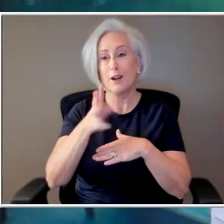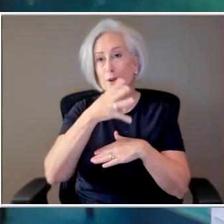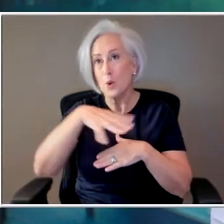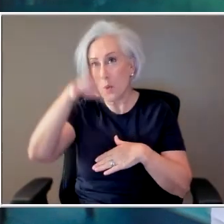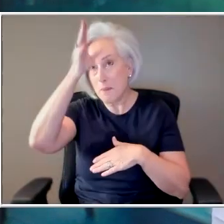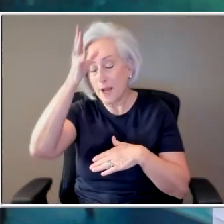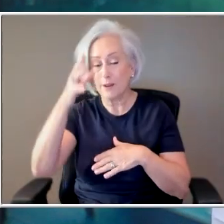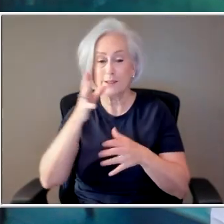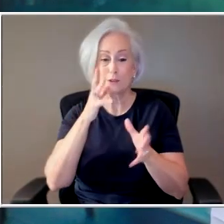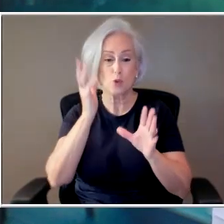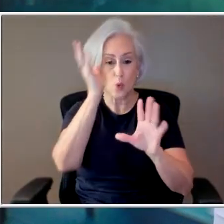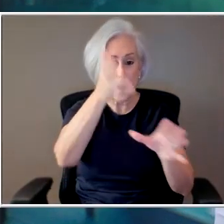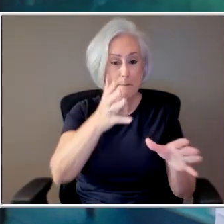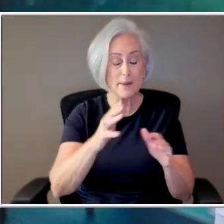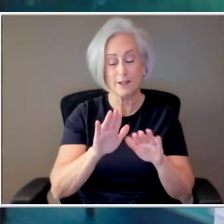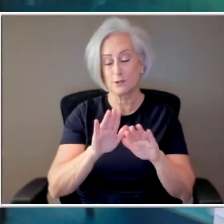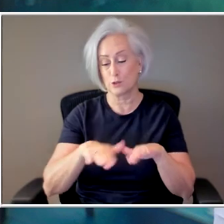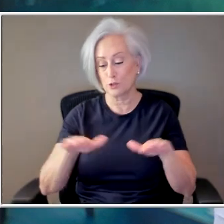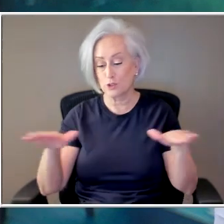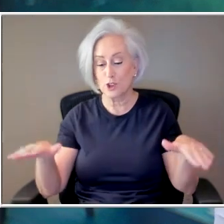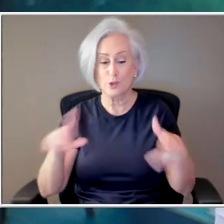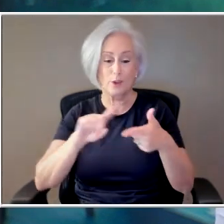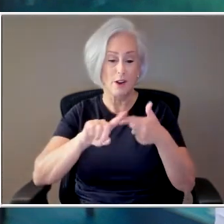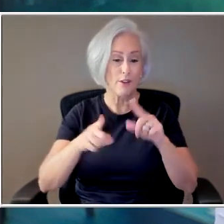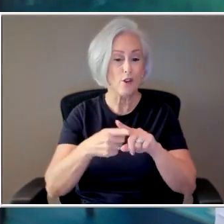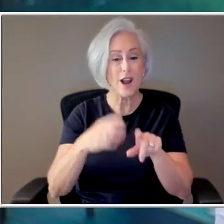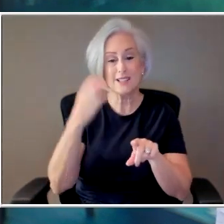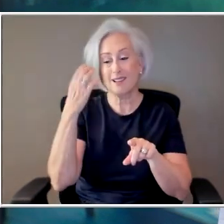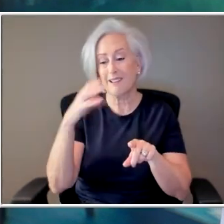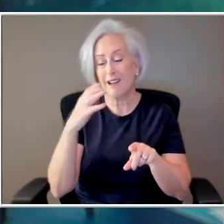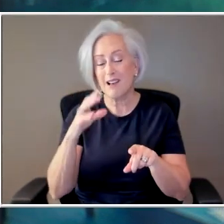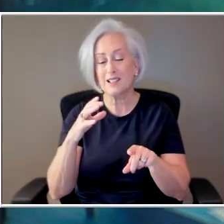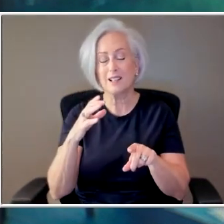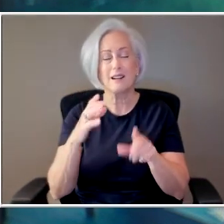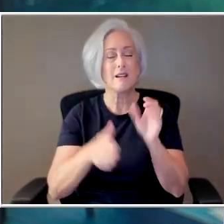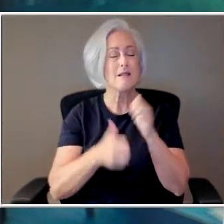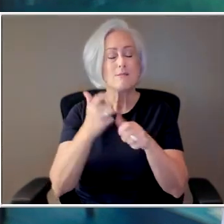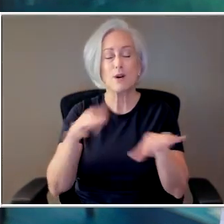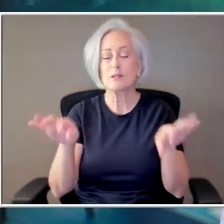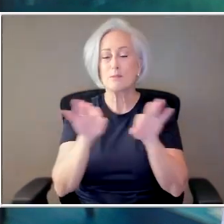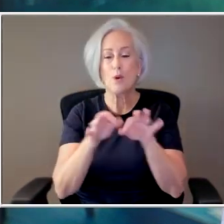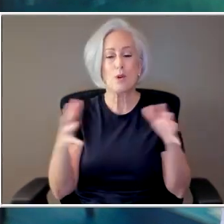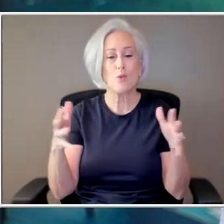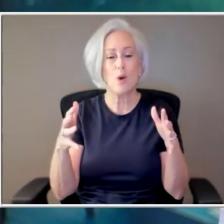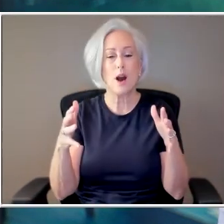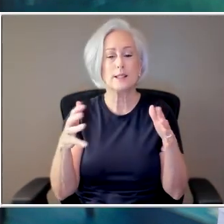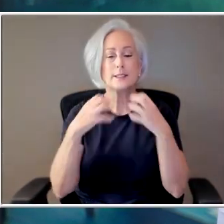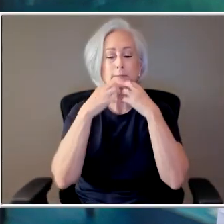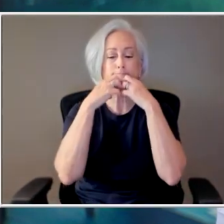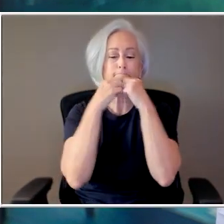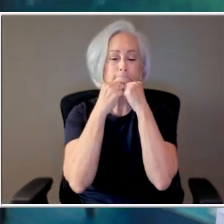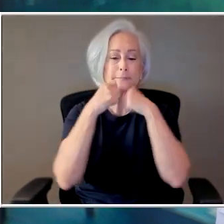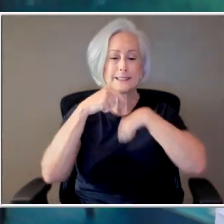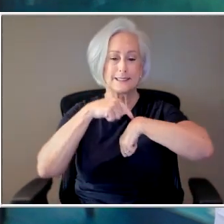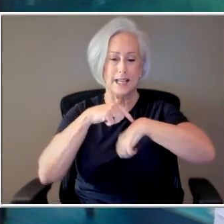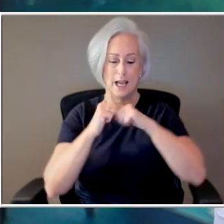children, your friends, your cousins, and spending quality time with them, whether that's in the hospital, for example, in this